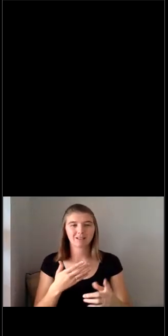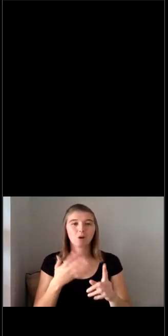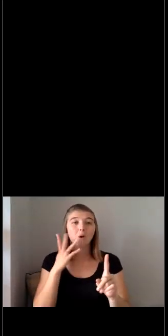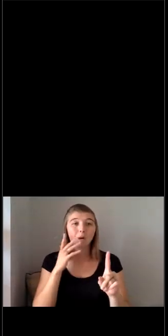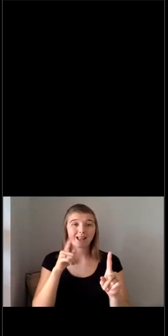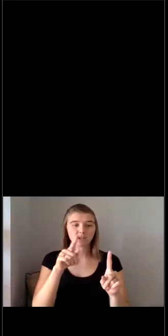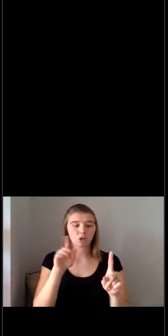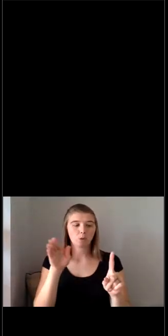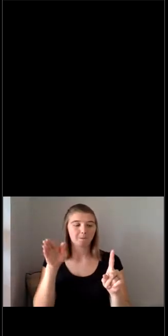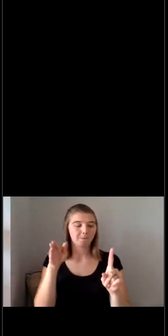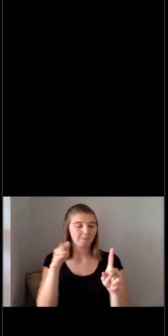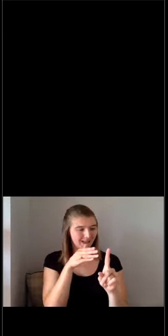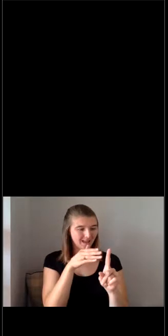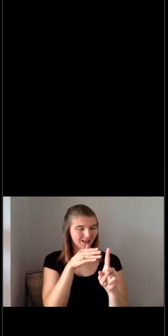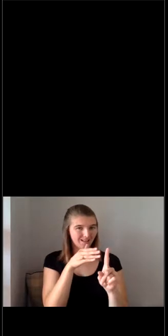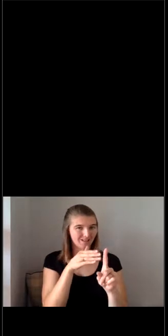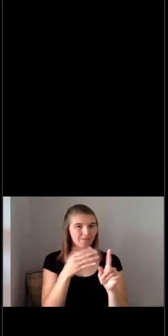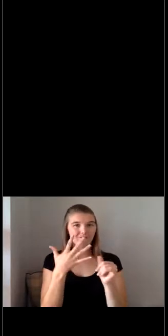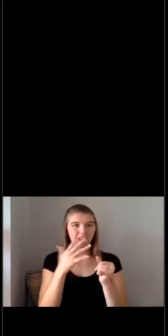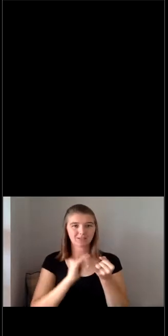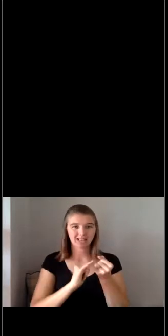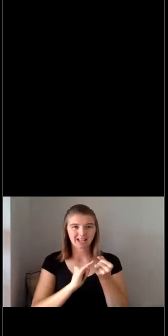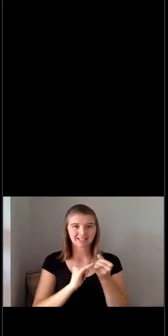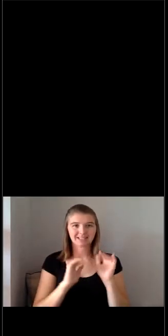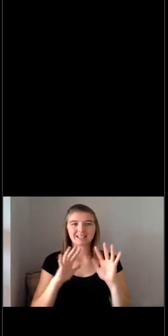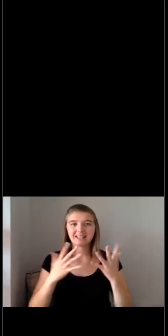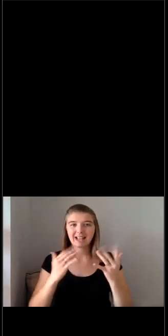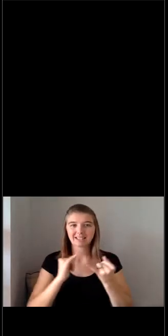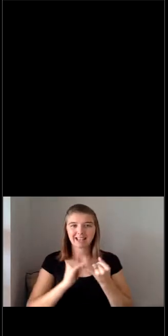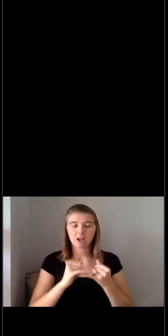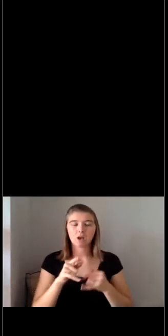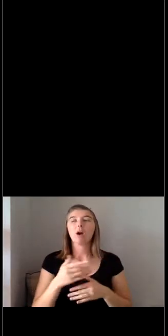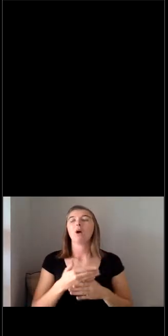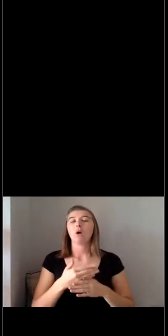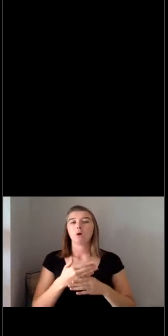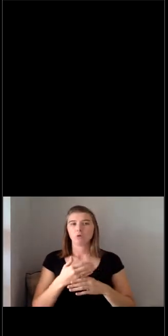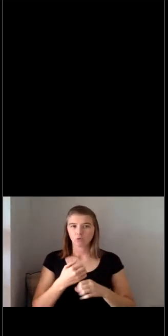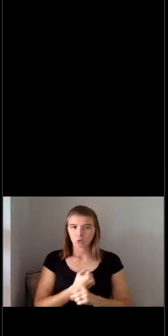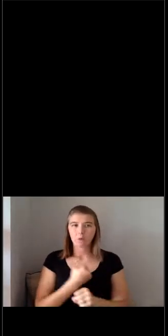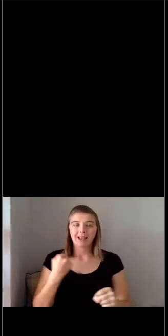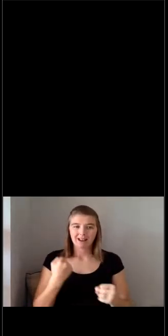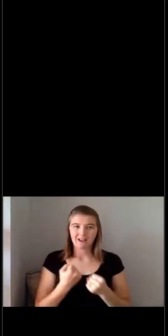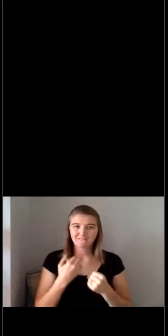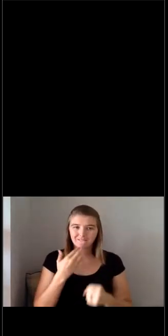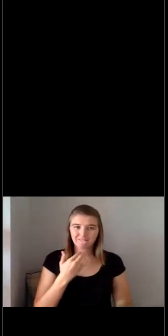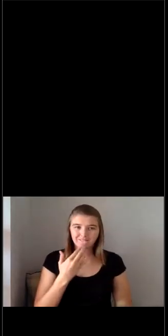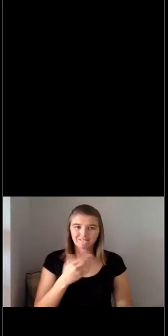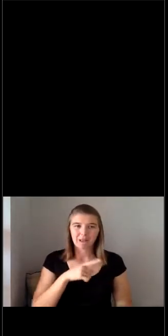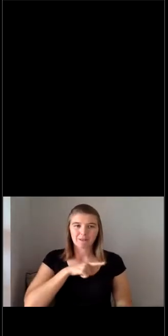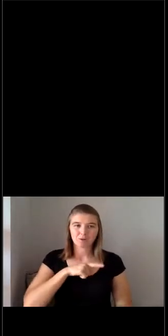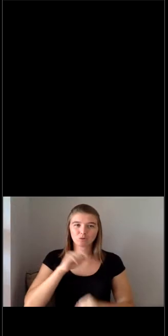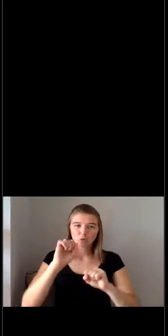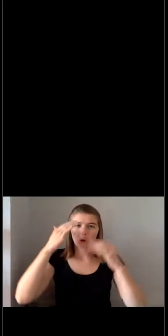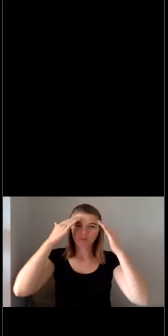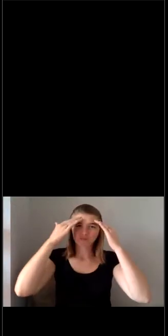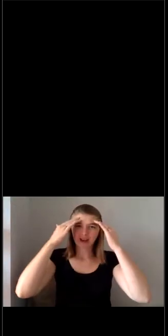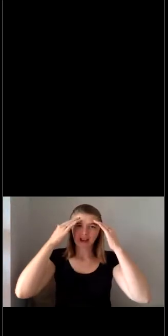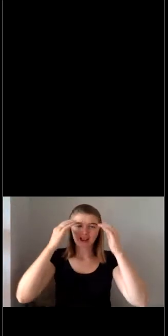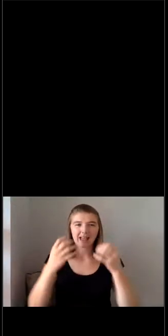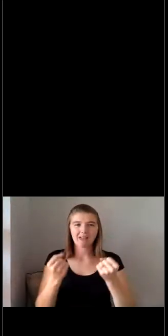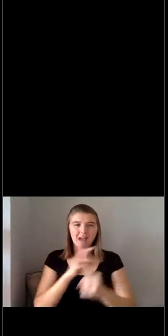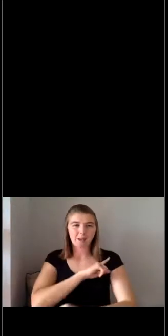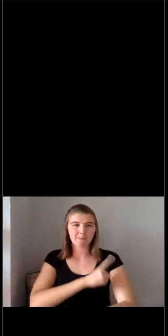if you only bring it back for 5 or 10 seconds, you're doing enough because you're strengthening your attention muscle. So it's okay if it wanders, it's